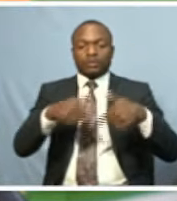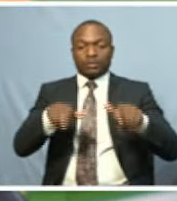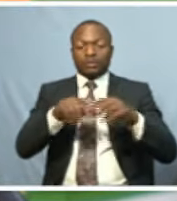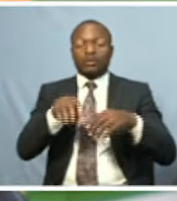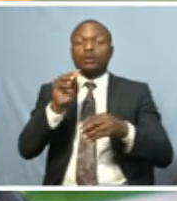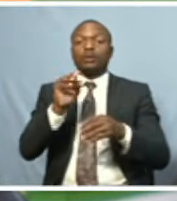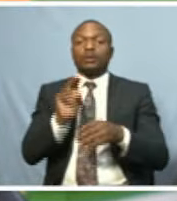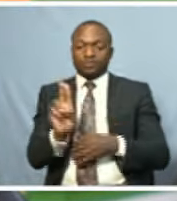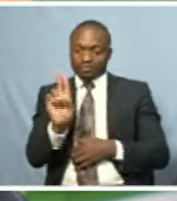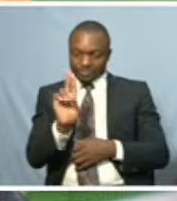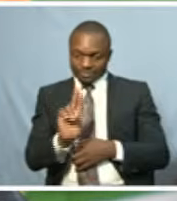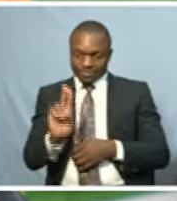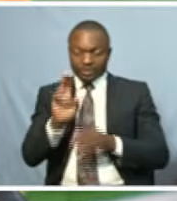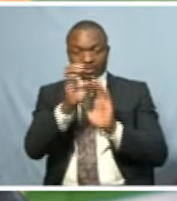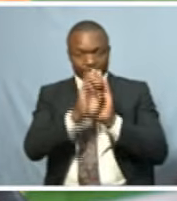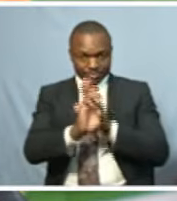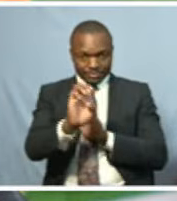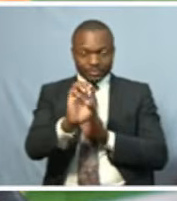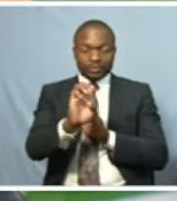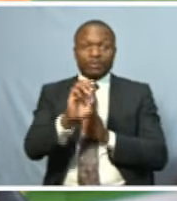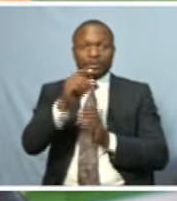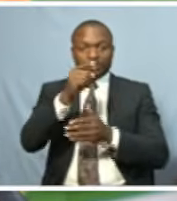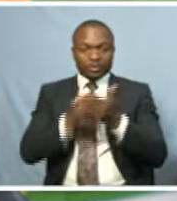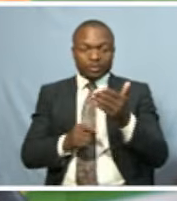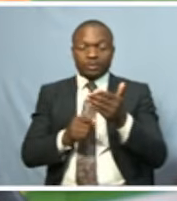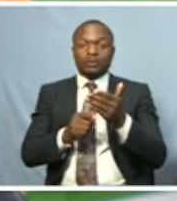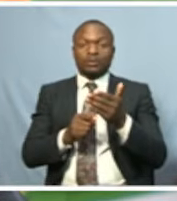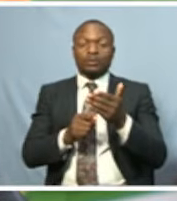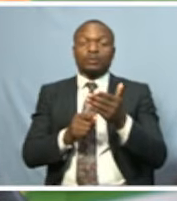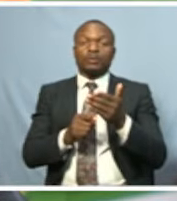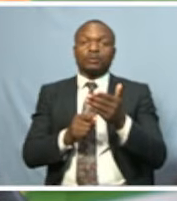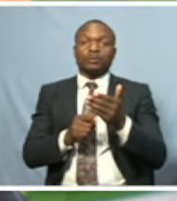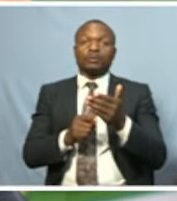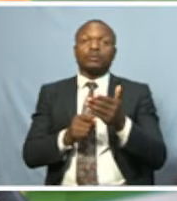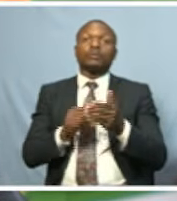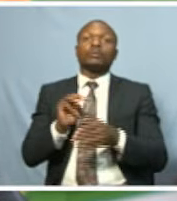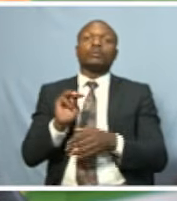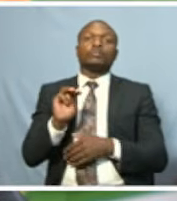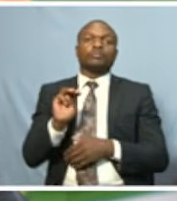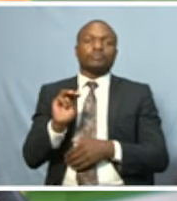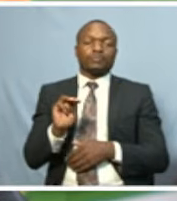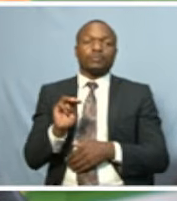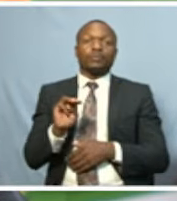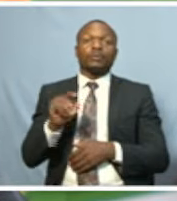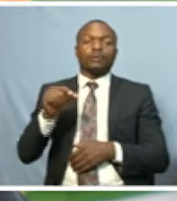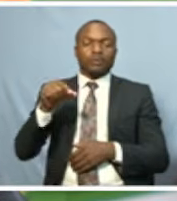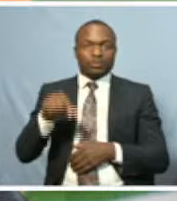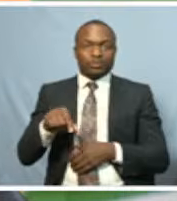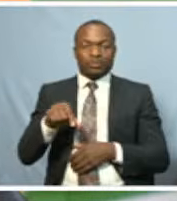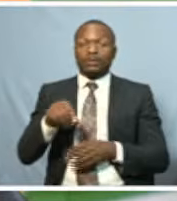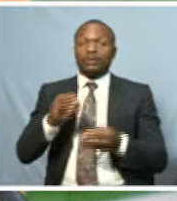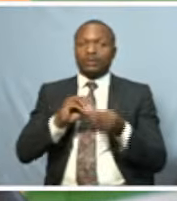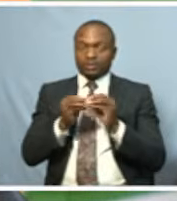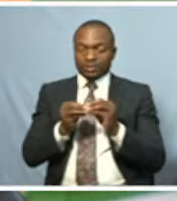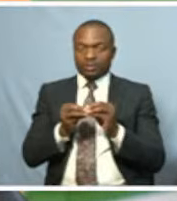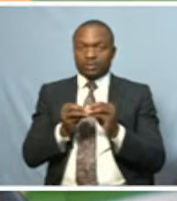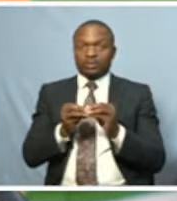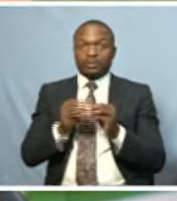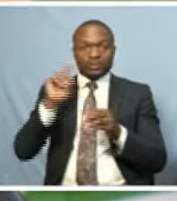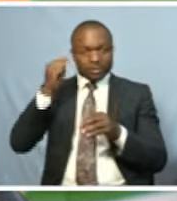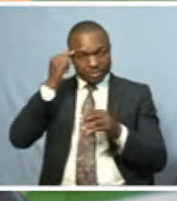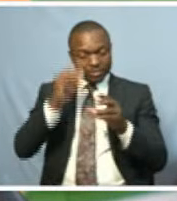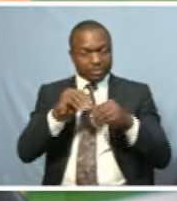and export is, and what quantity of maize in metric tons the government is targeting to produce from 2026